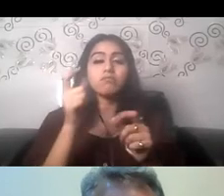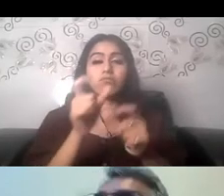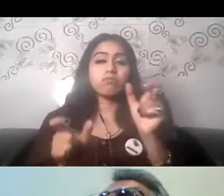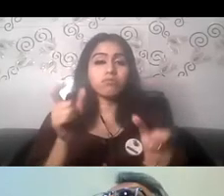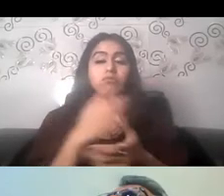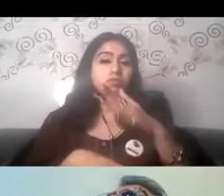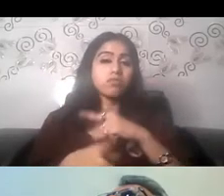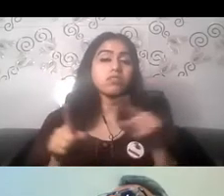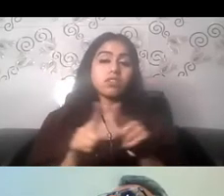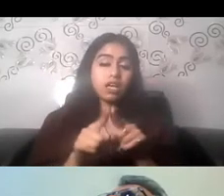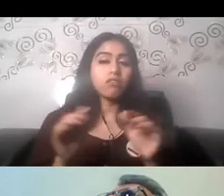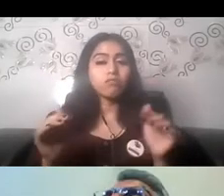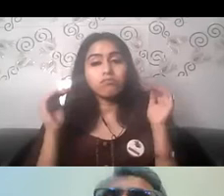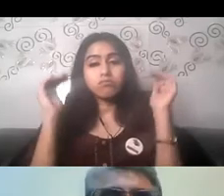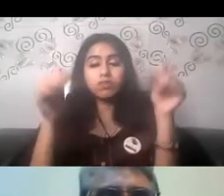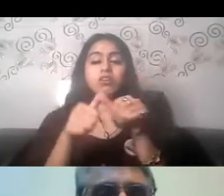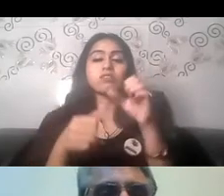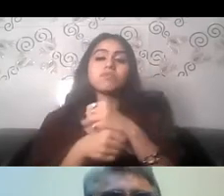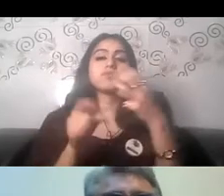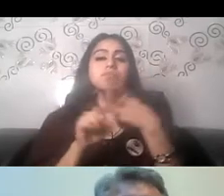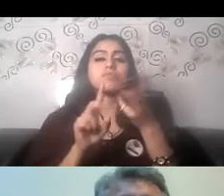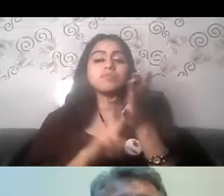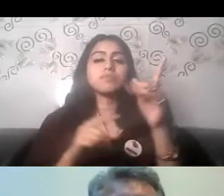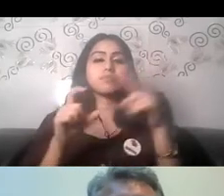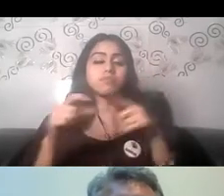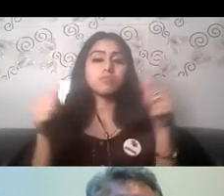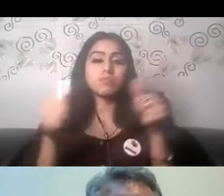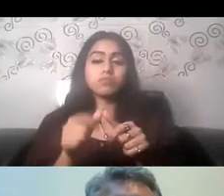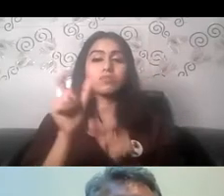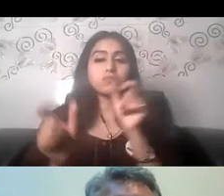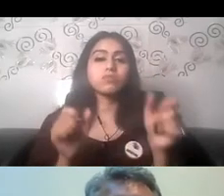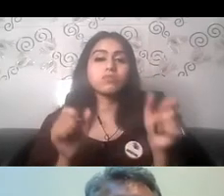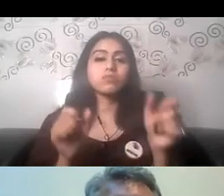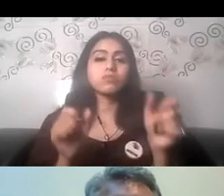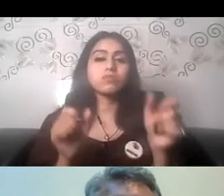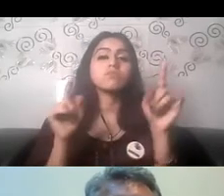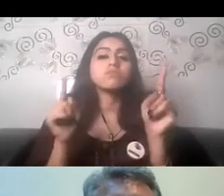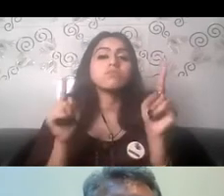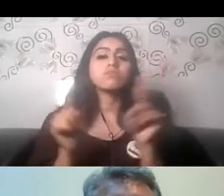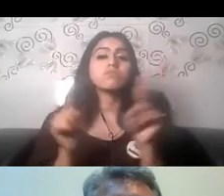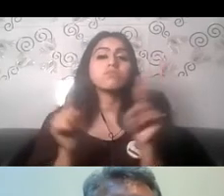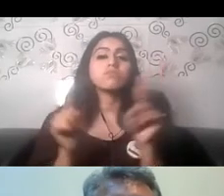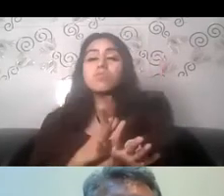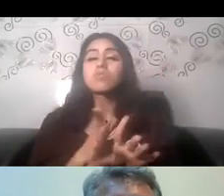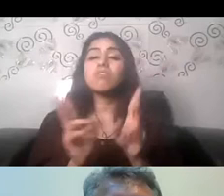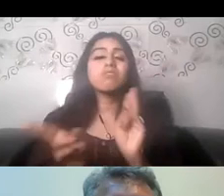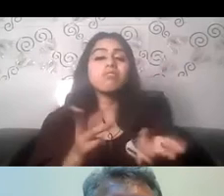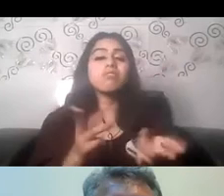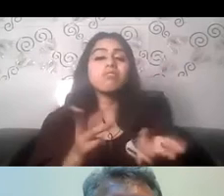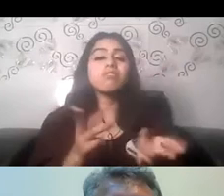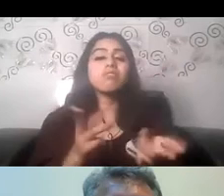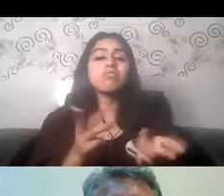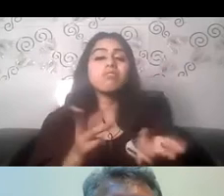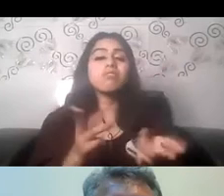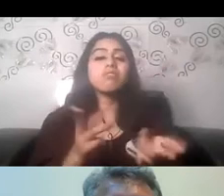is pretty high in the agenda of of individuals. I think what happens in